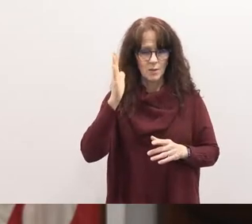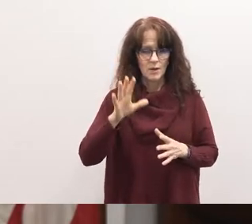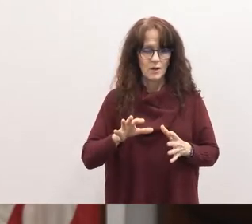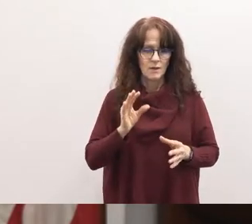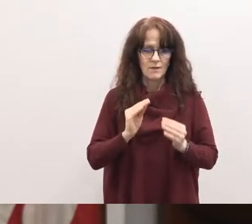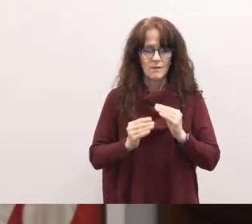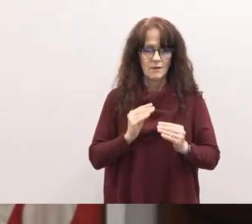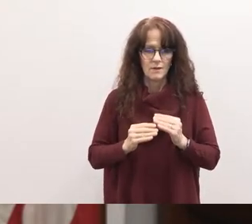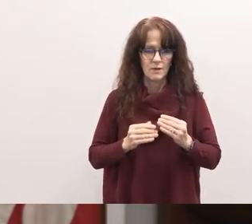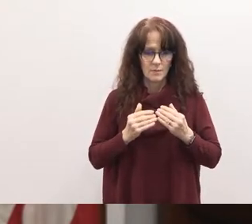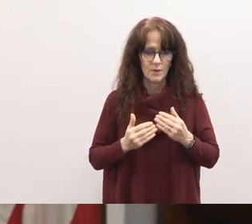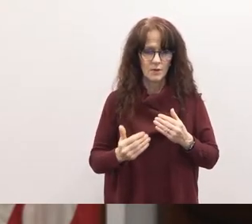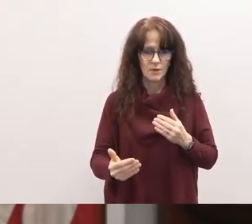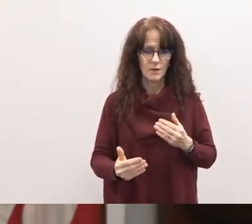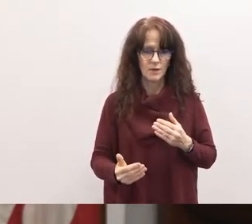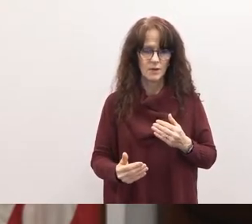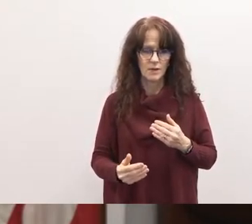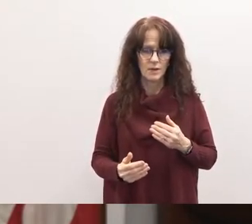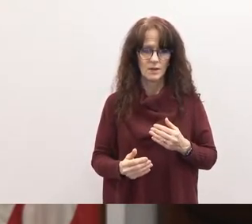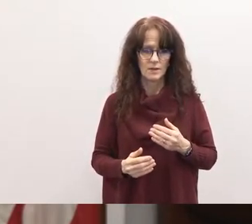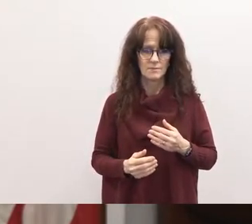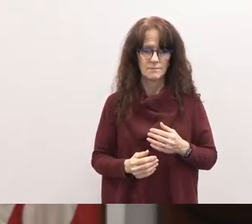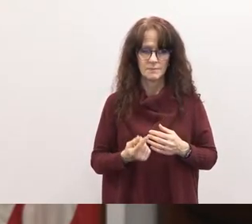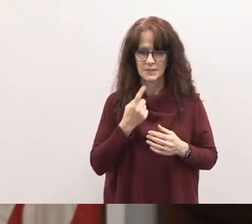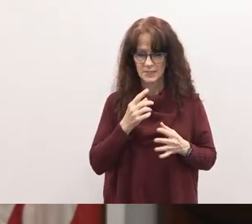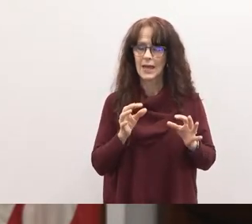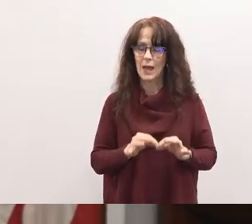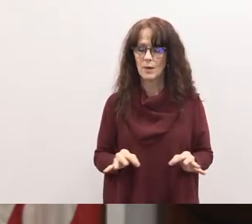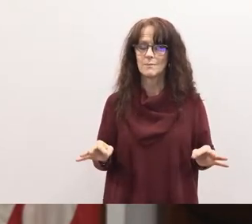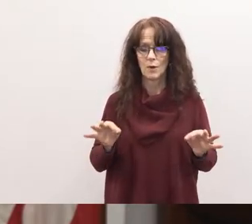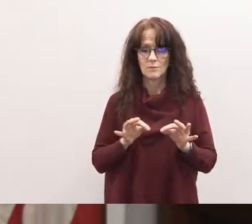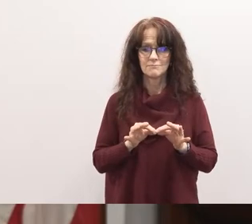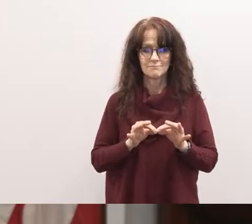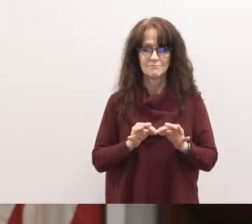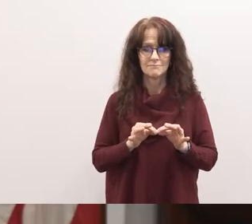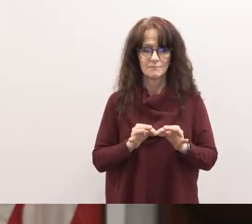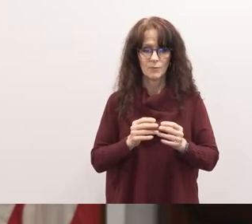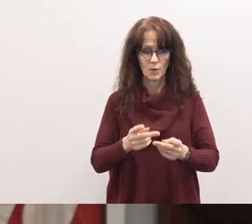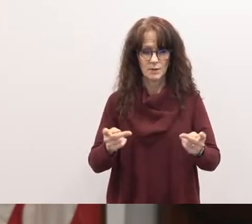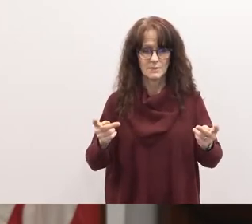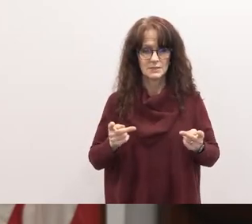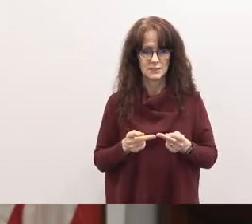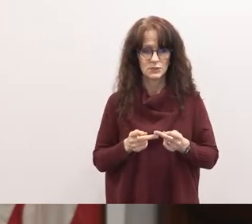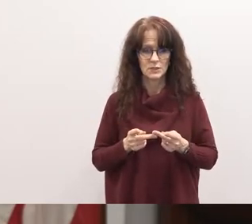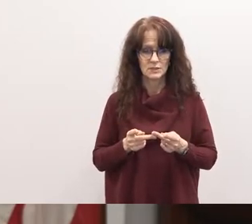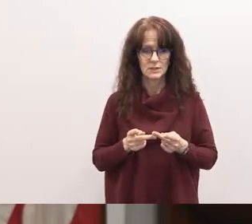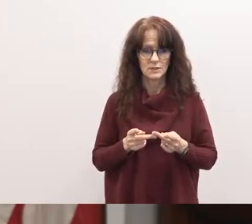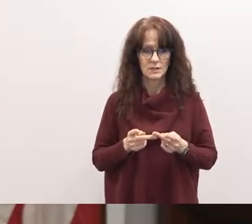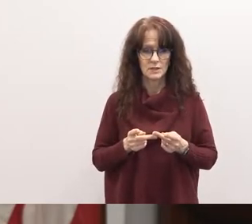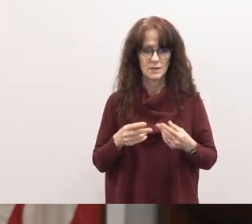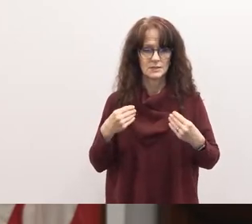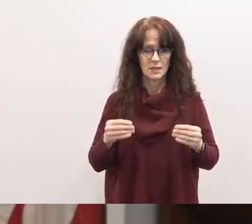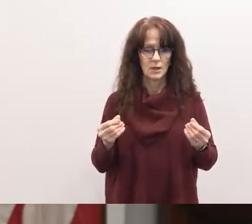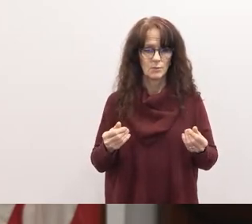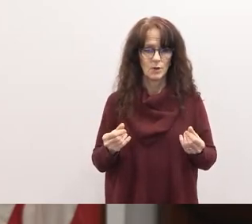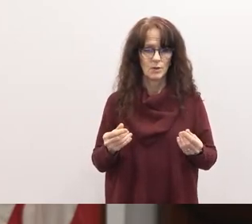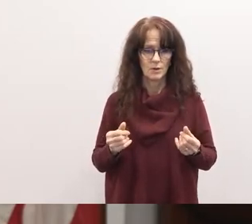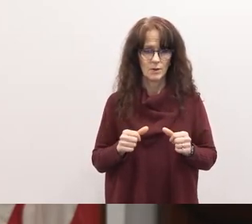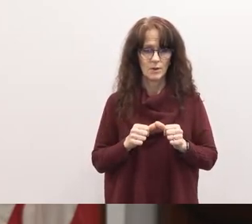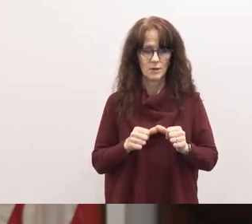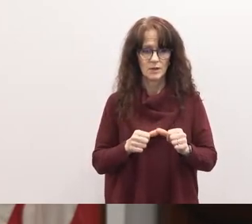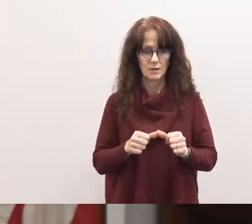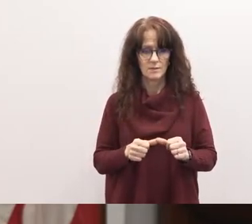tune moving forward, but I just wanna reiterate the importance that if we're in a position to sell properties, that we